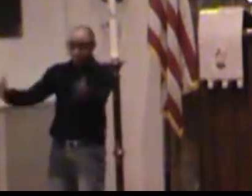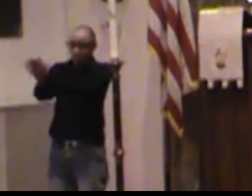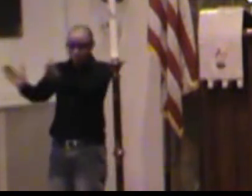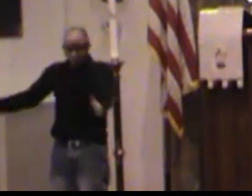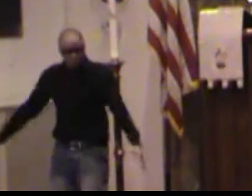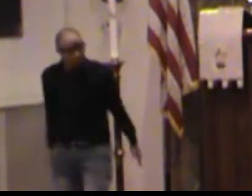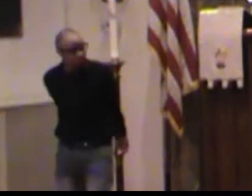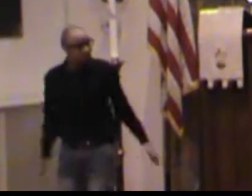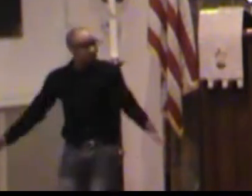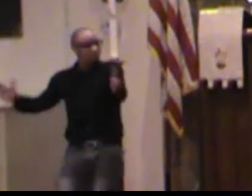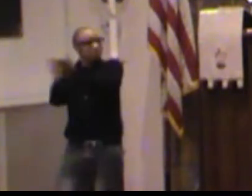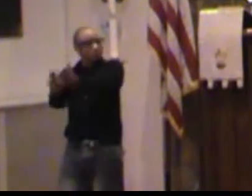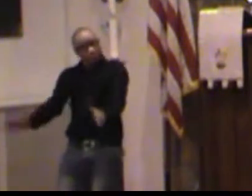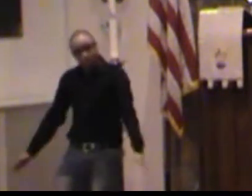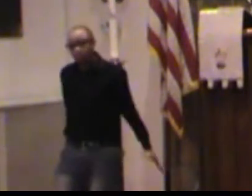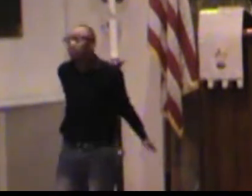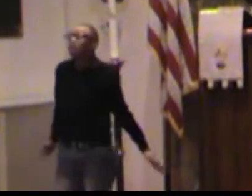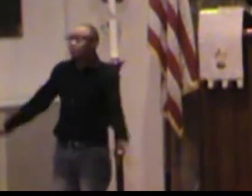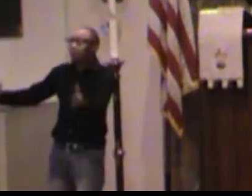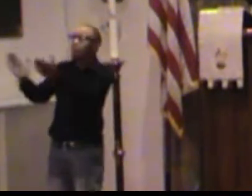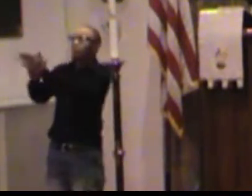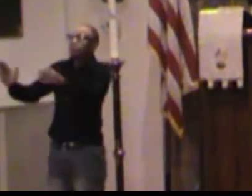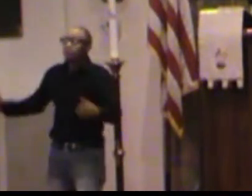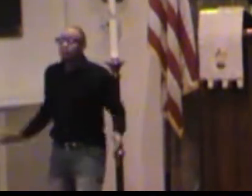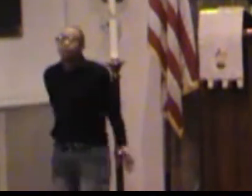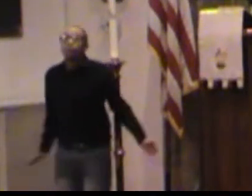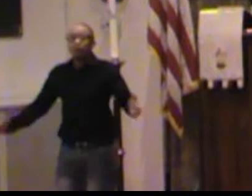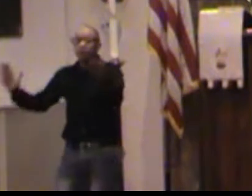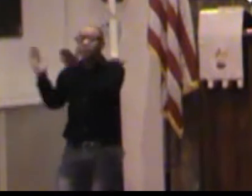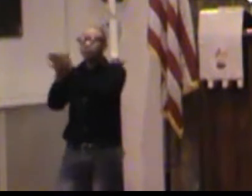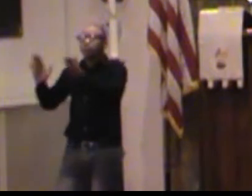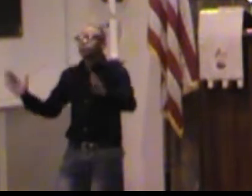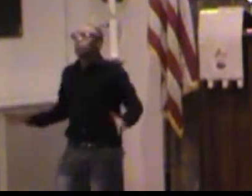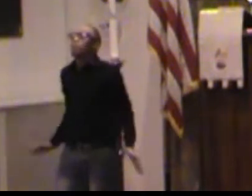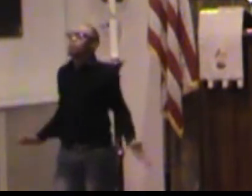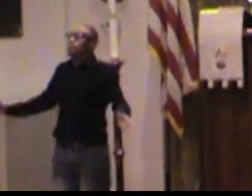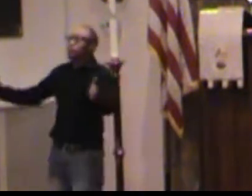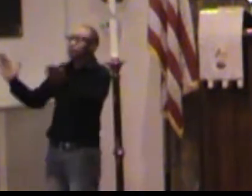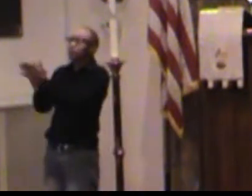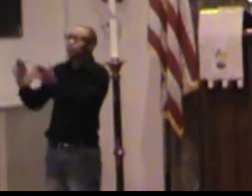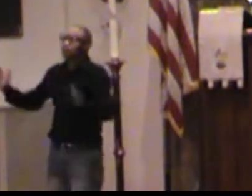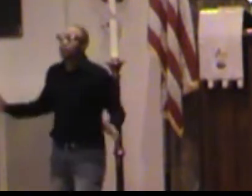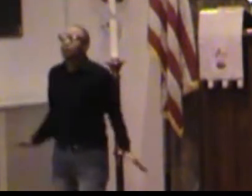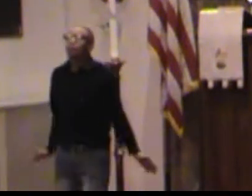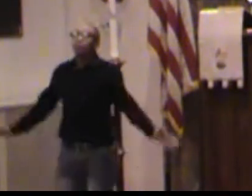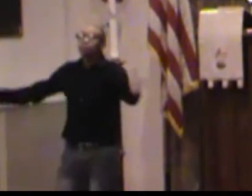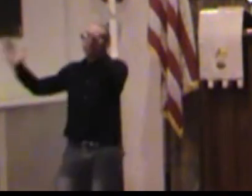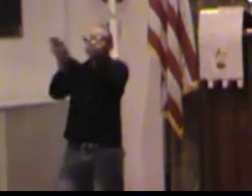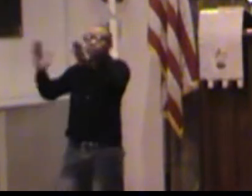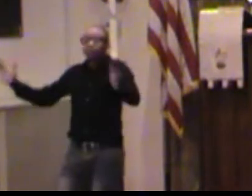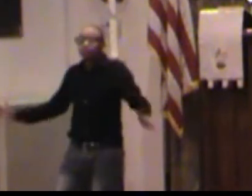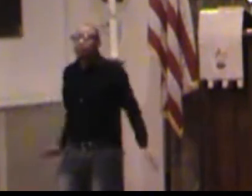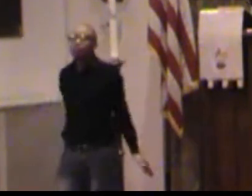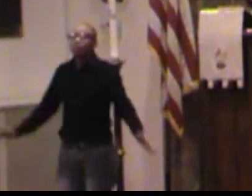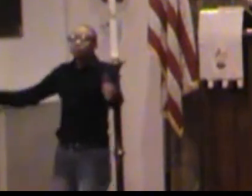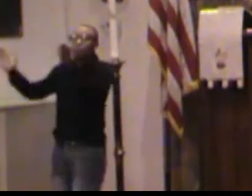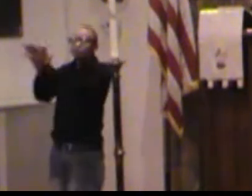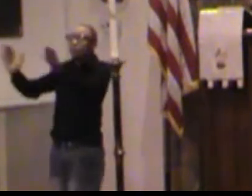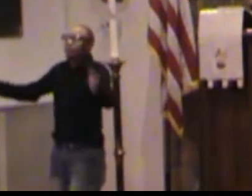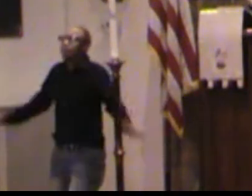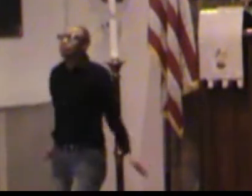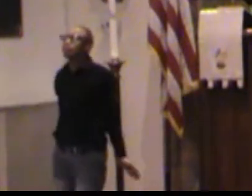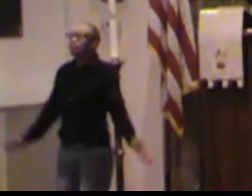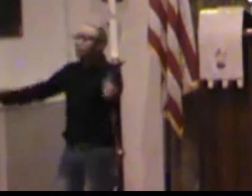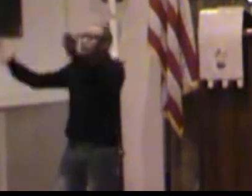they're heterosexual, if they're transgender, if they're gay, if they're lesbian, if they're